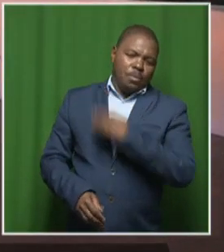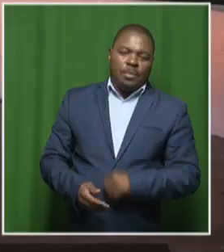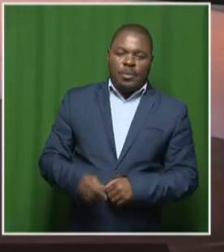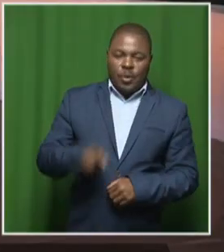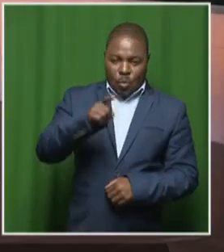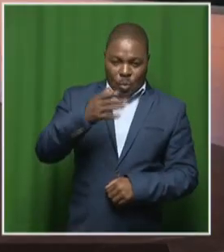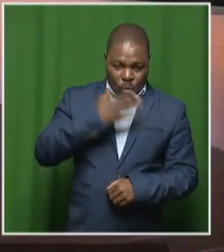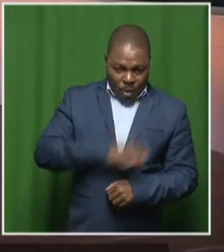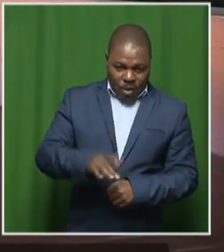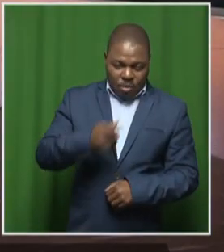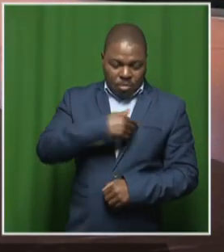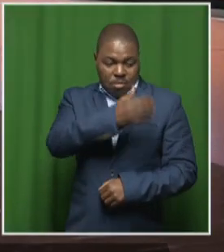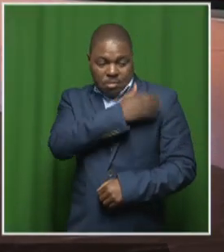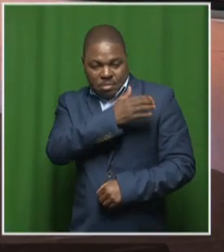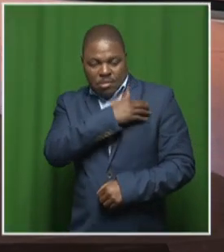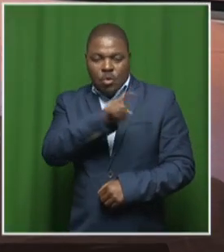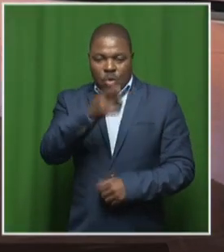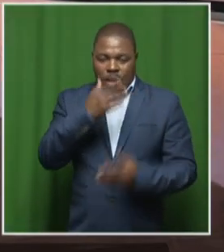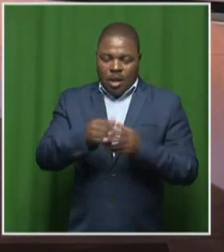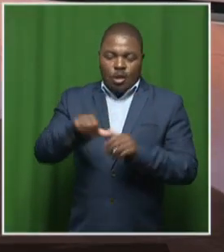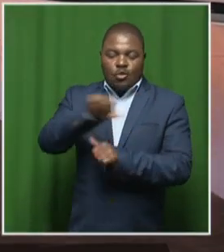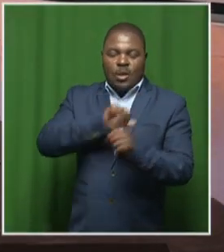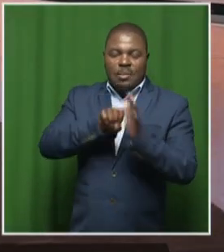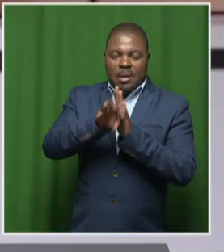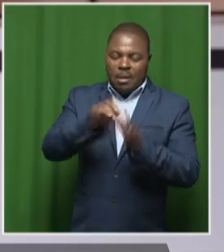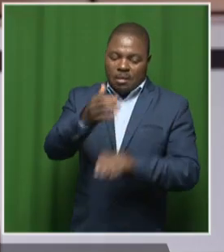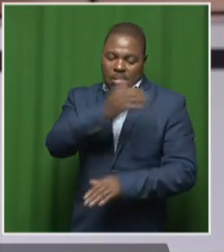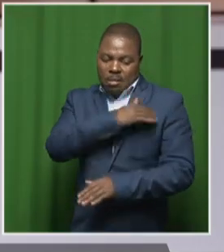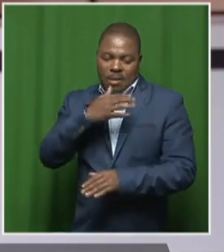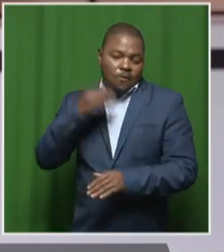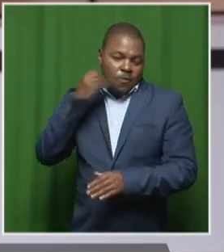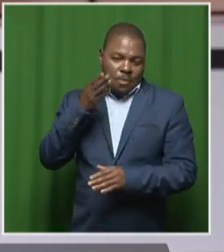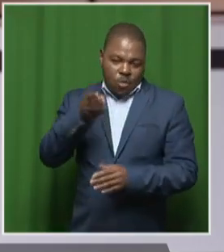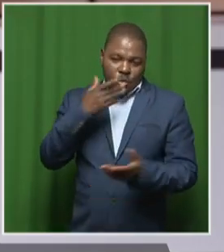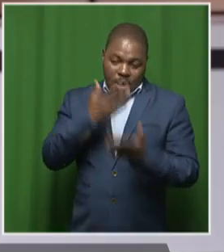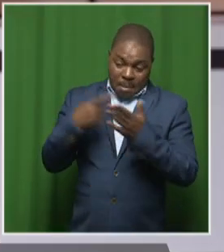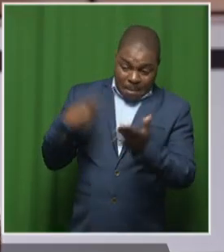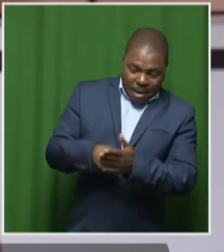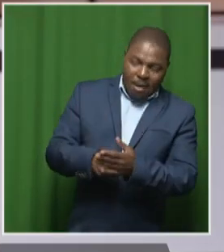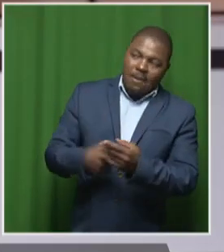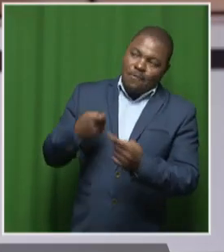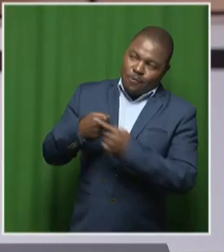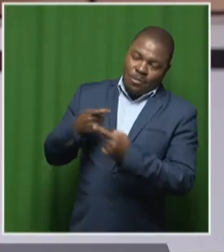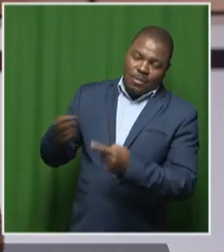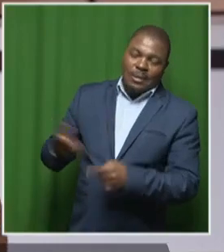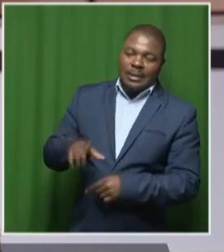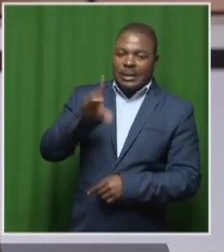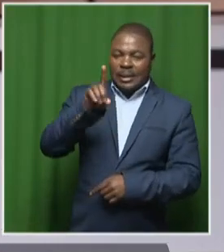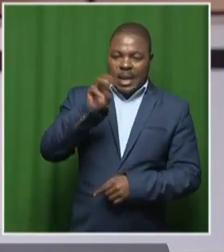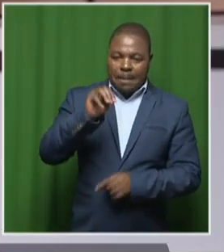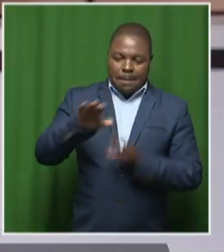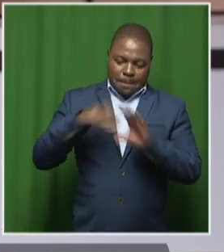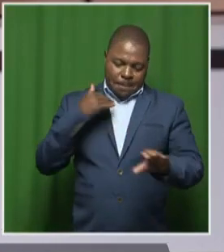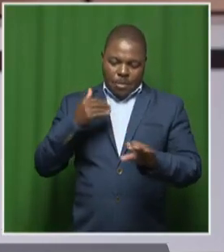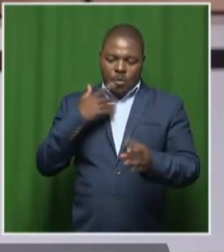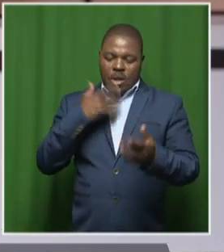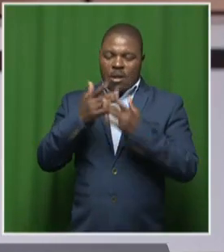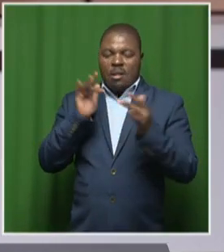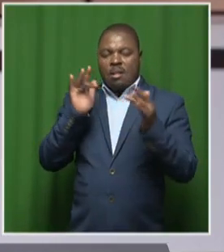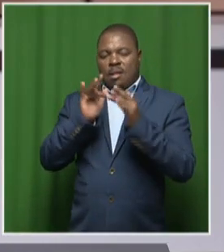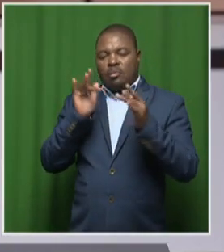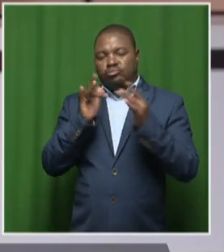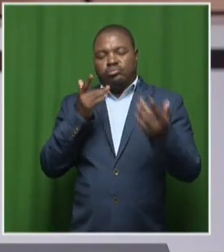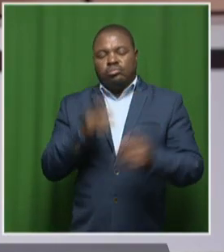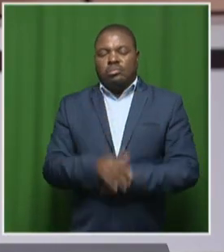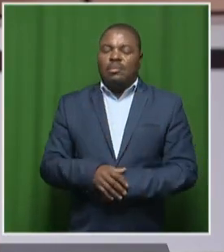to commission me, go directly to my social media. When you want to buy something, just go directly to my social media. DM me, and then we can exchange numbers. Right.